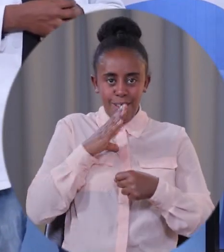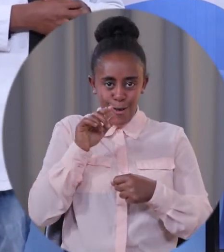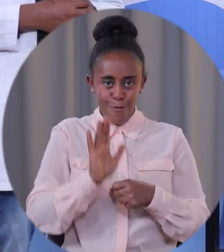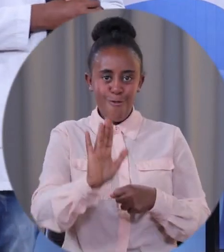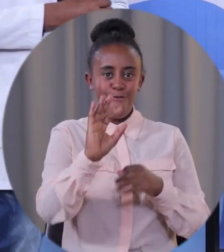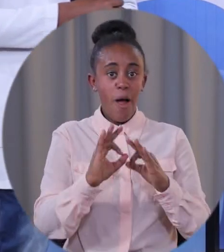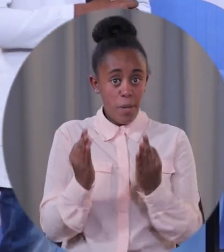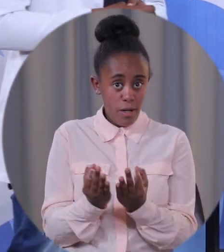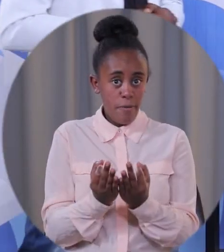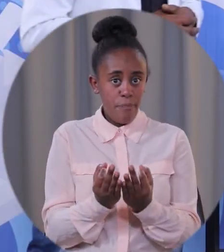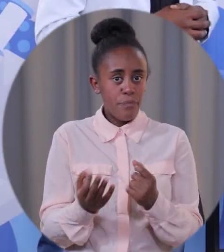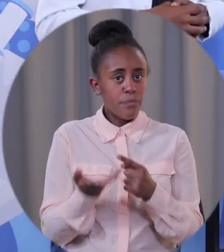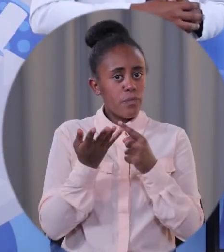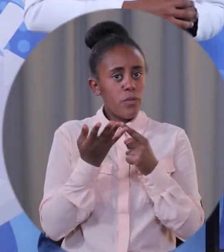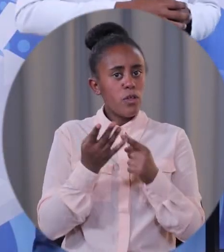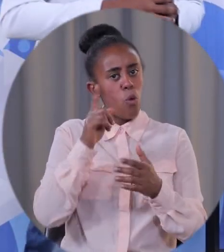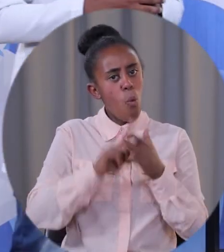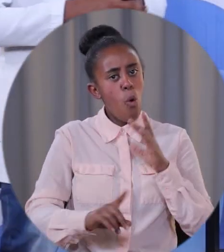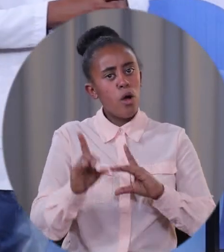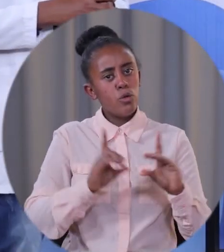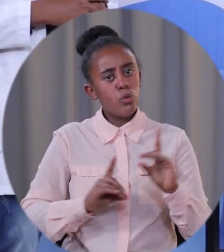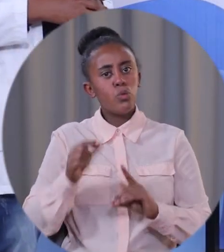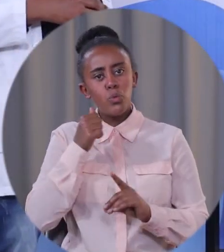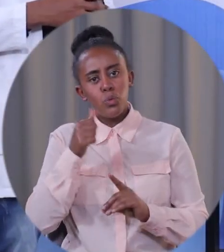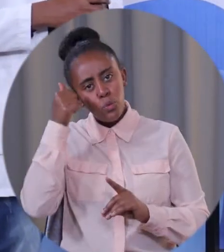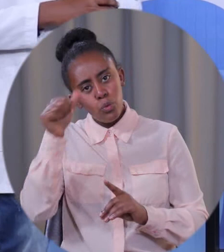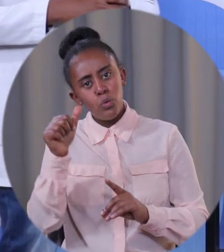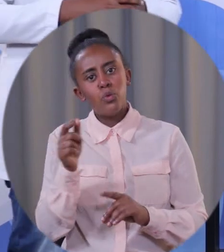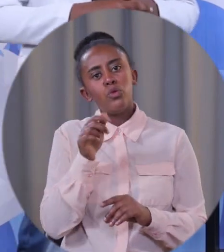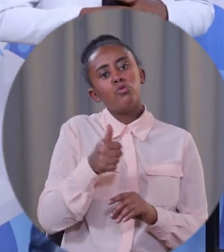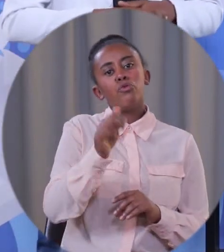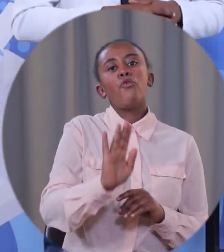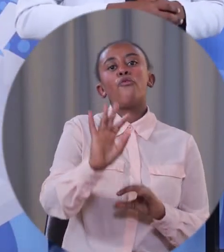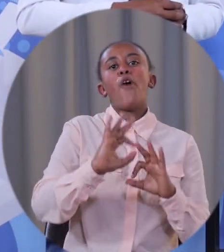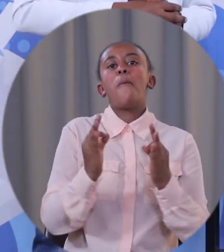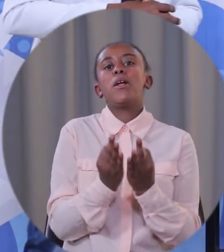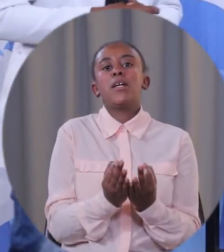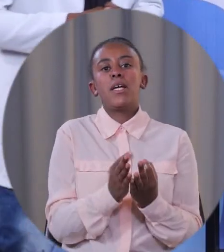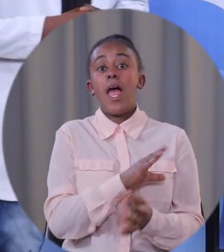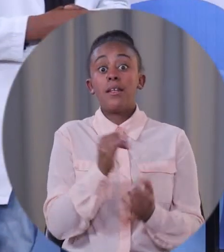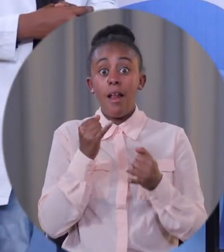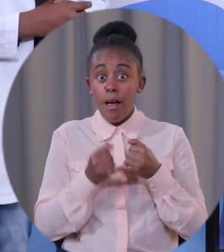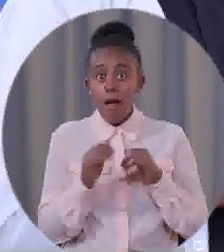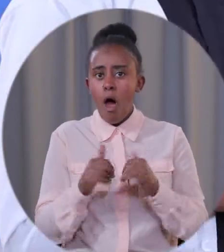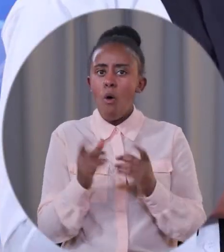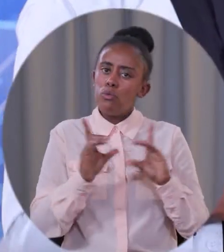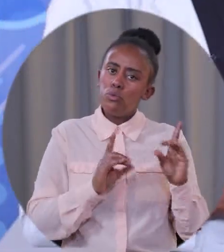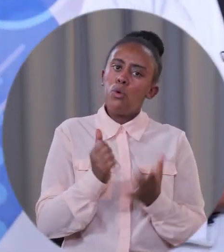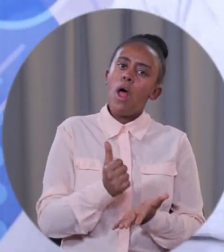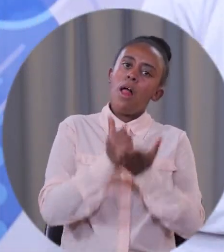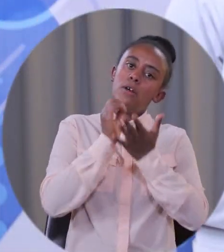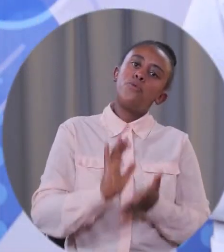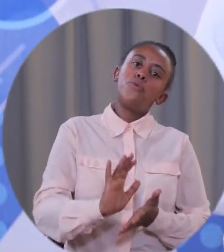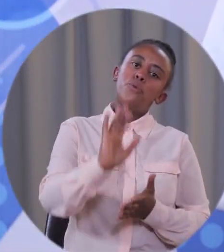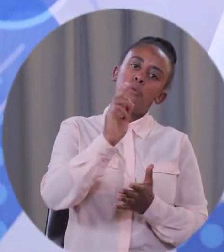family? 4. What do girls and boys do in your family? And the last, how do you help